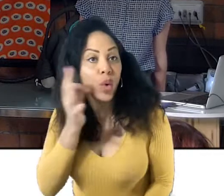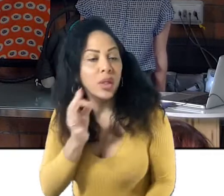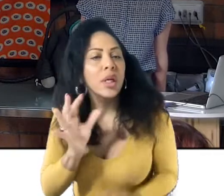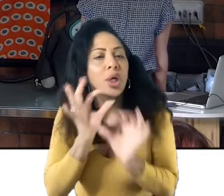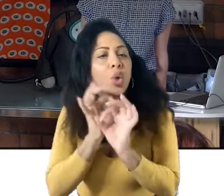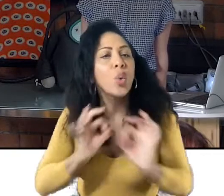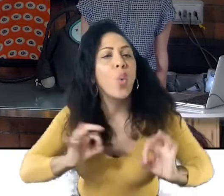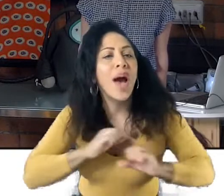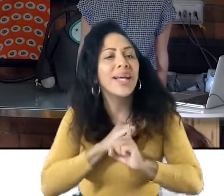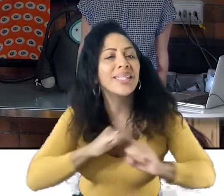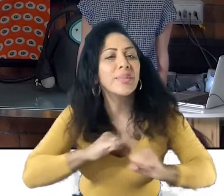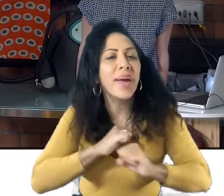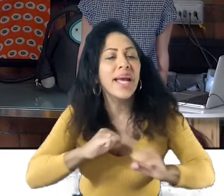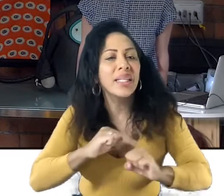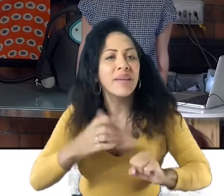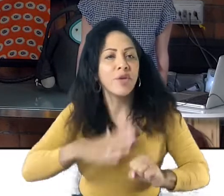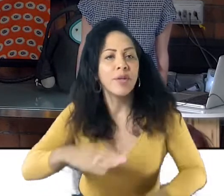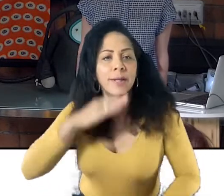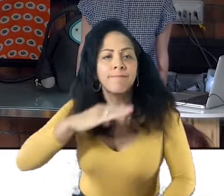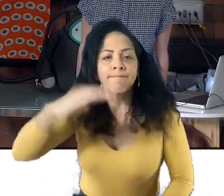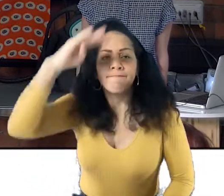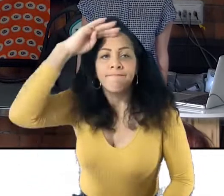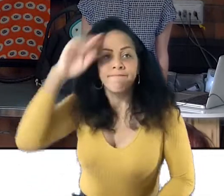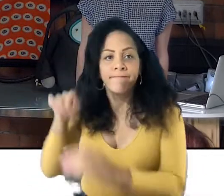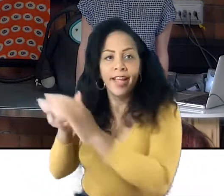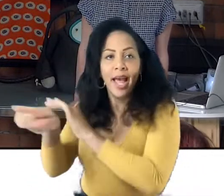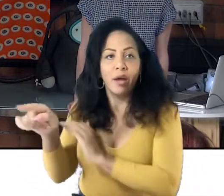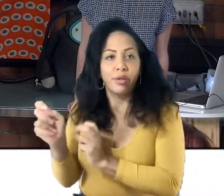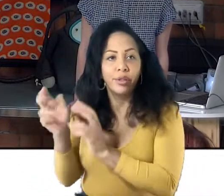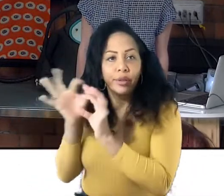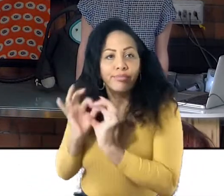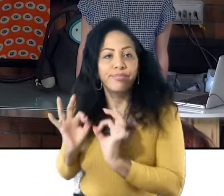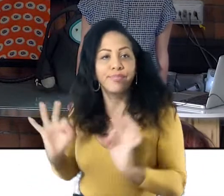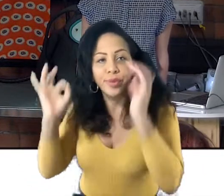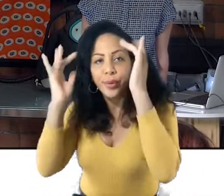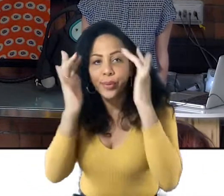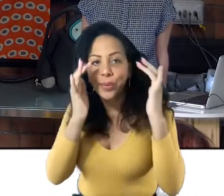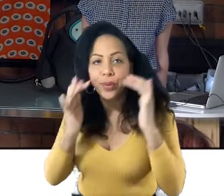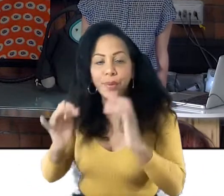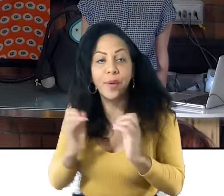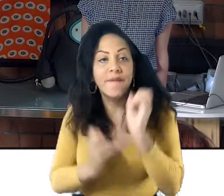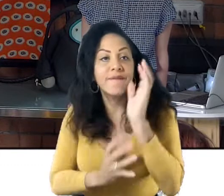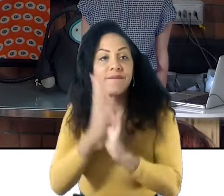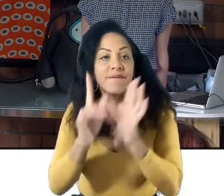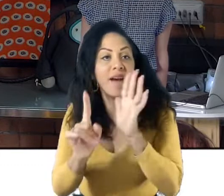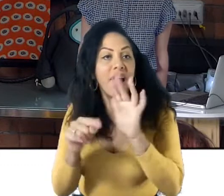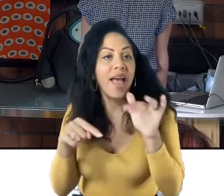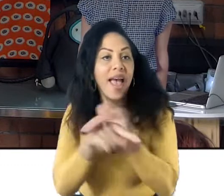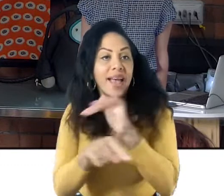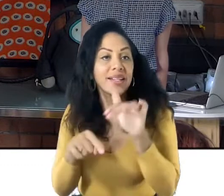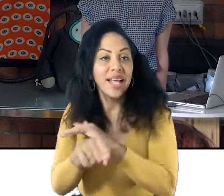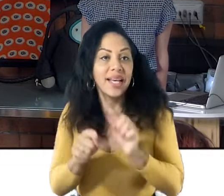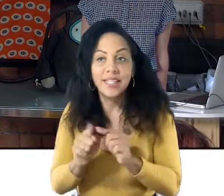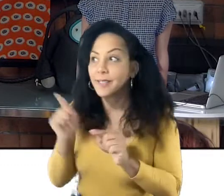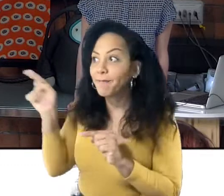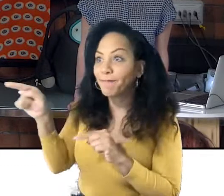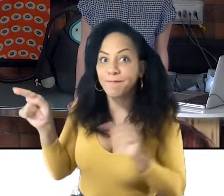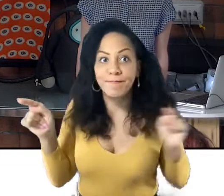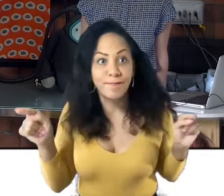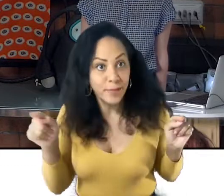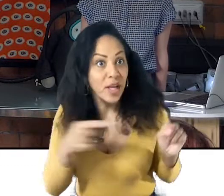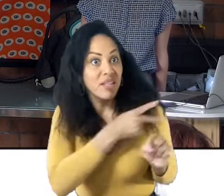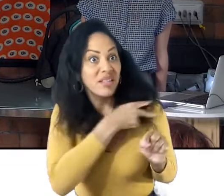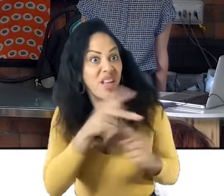space for anyone who needs to take a break at any point. Fire exits are at either end of the studio, and one of the studio team will direct you to them should we need to use